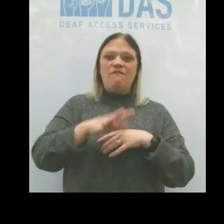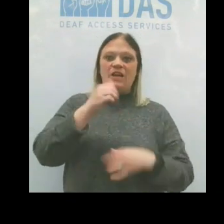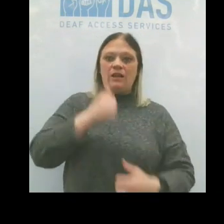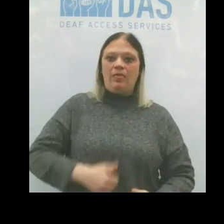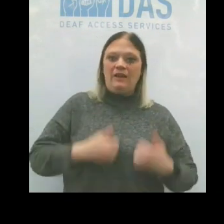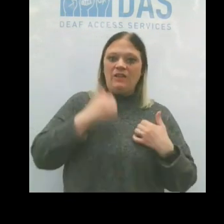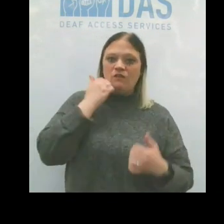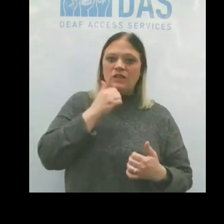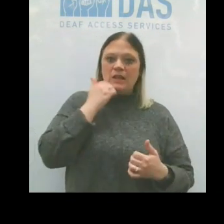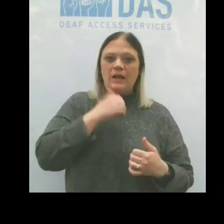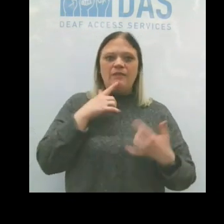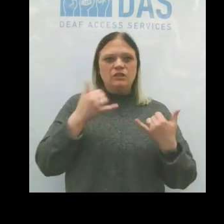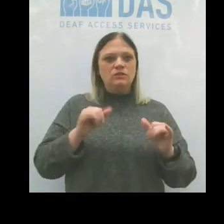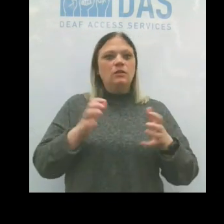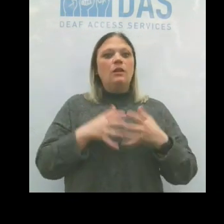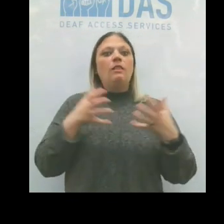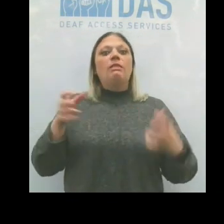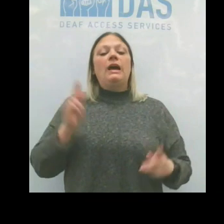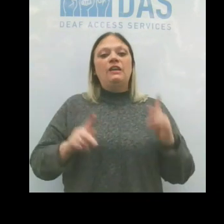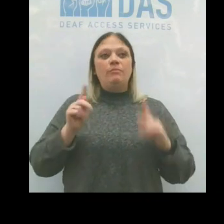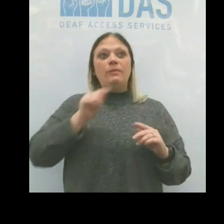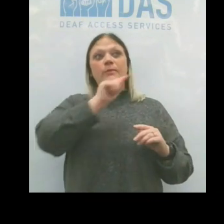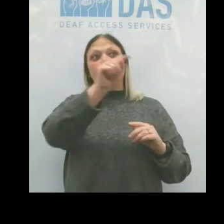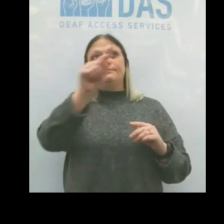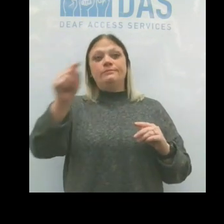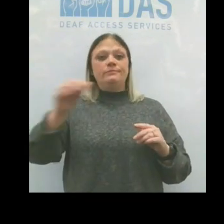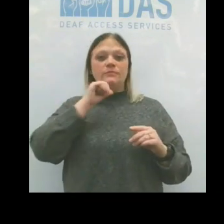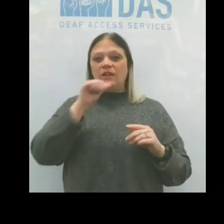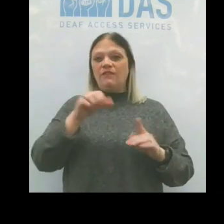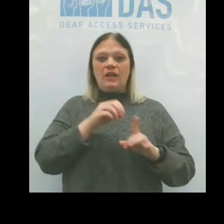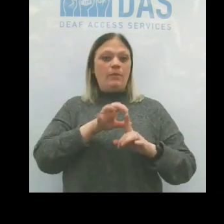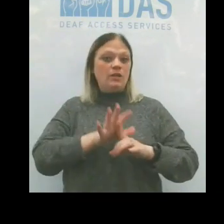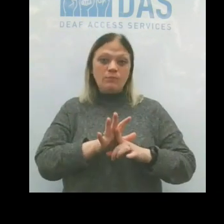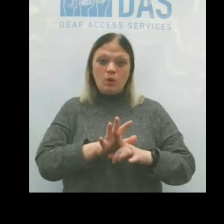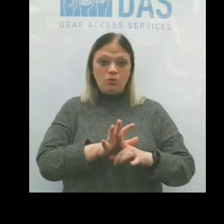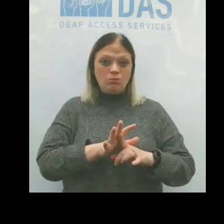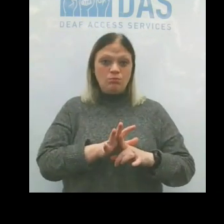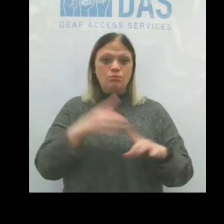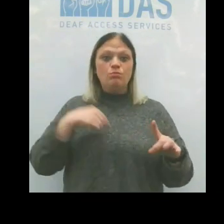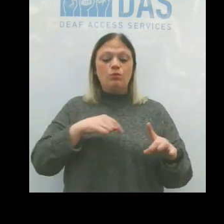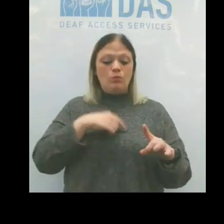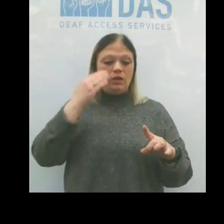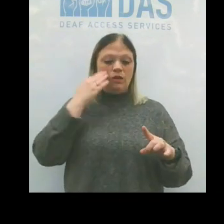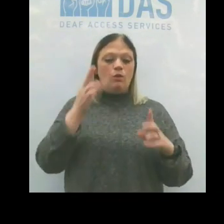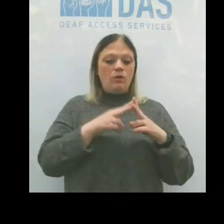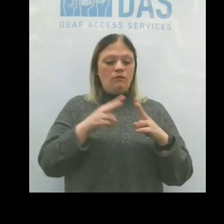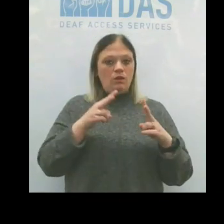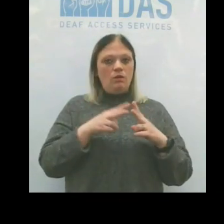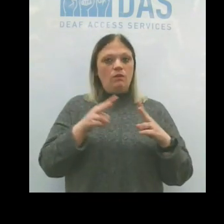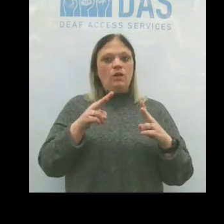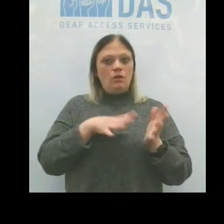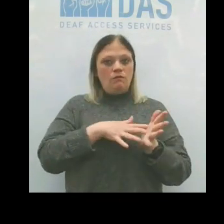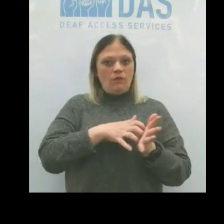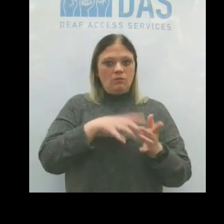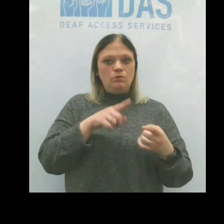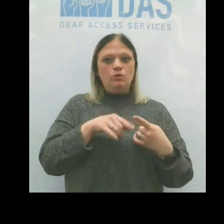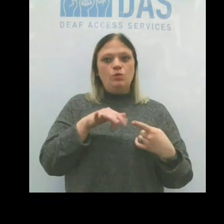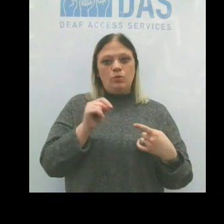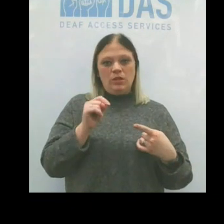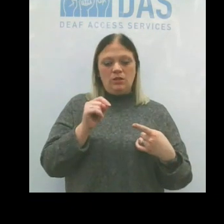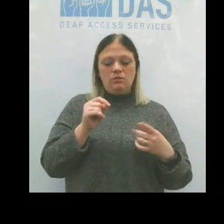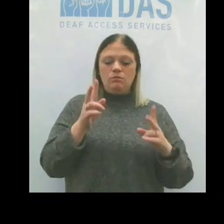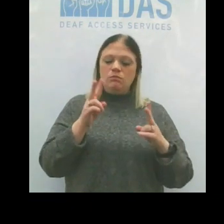day. There's still a lot of people in the community that have not been exposed and we know are very susceptible. So that's why it's